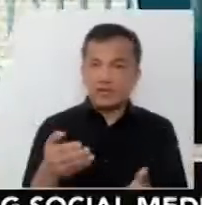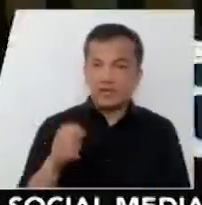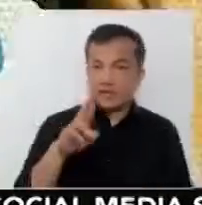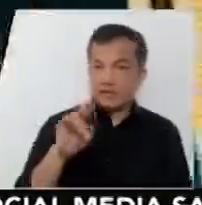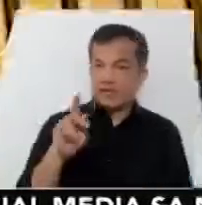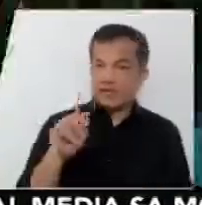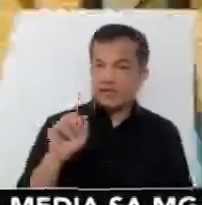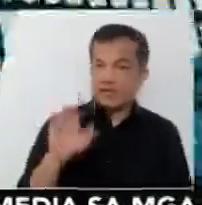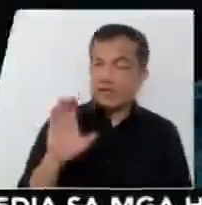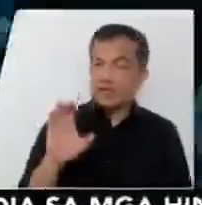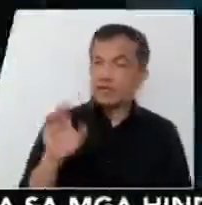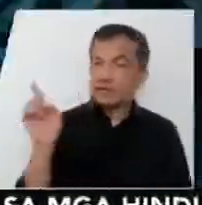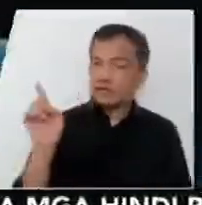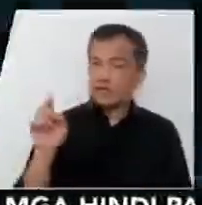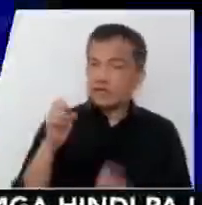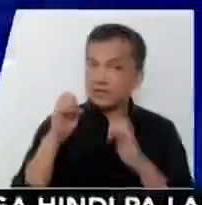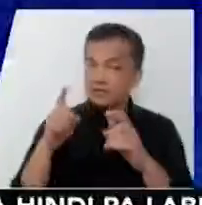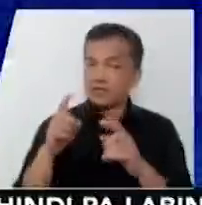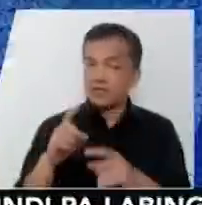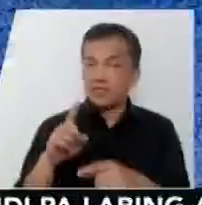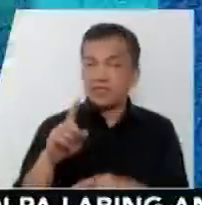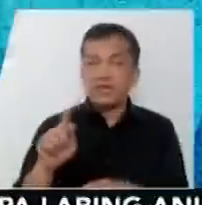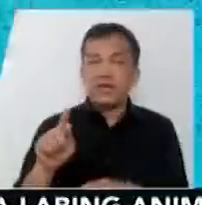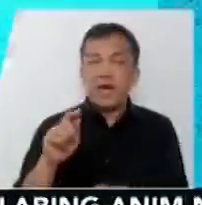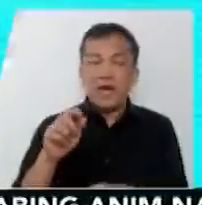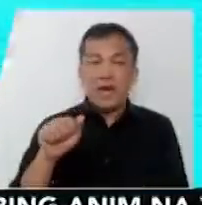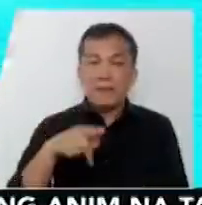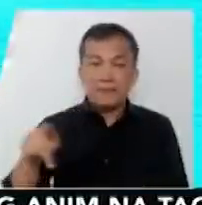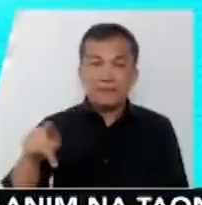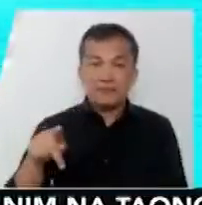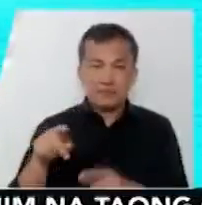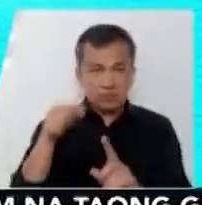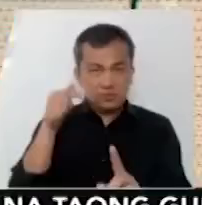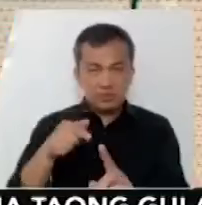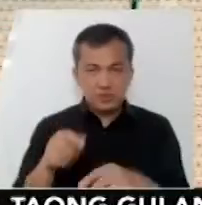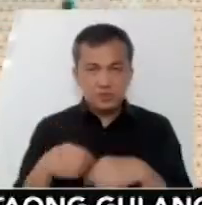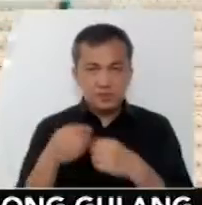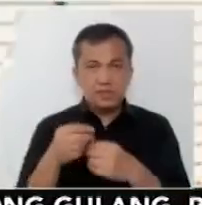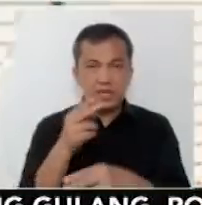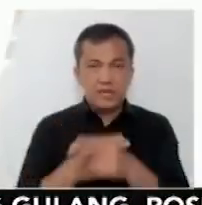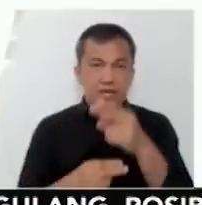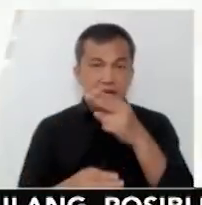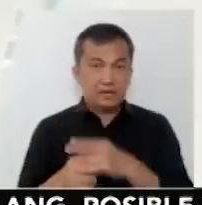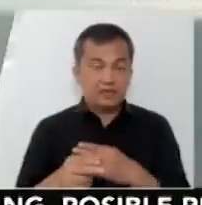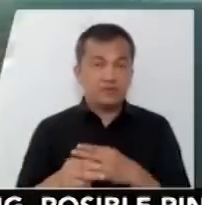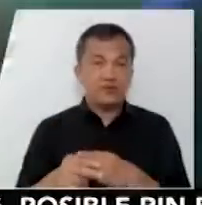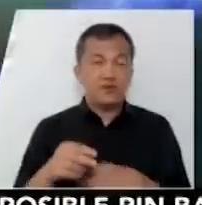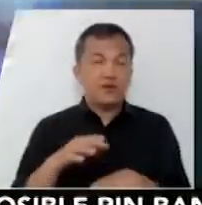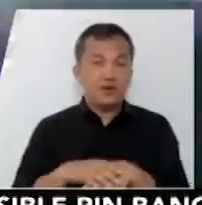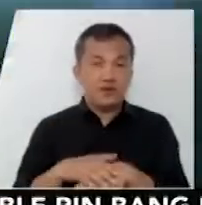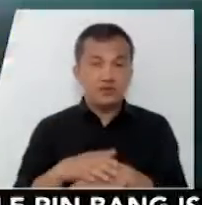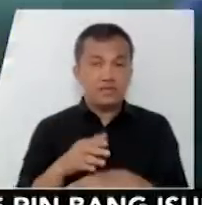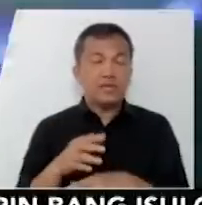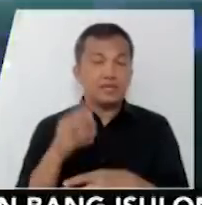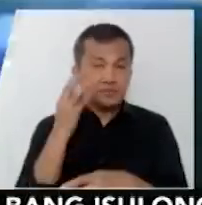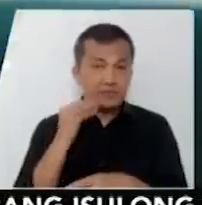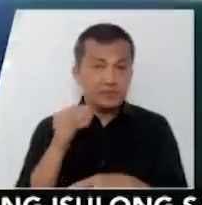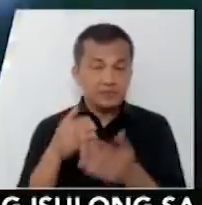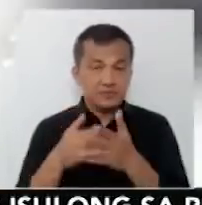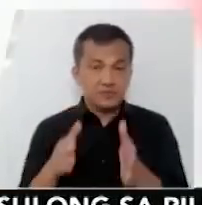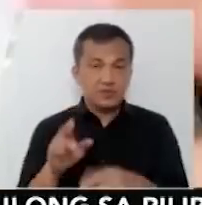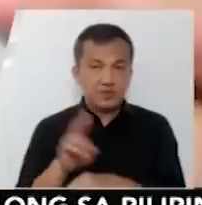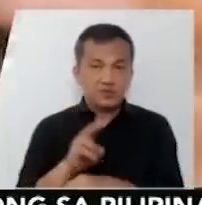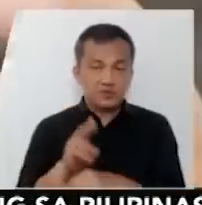isang educational tech simulation app na layong magbigay ng hands-on experience sa mga estudyante with the use of mixed